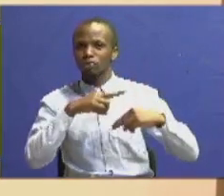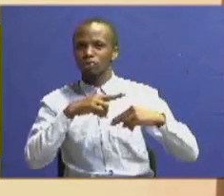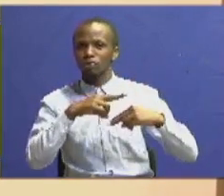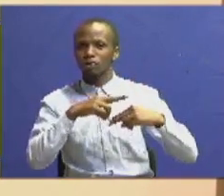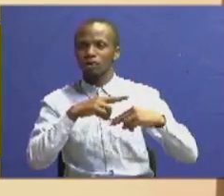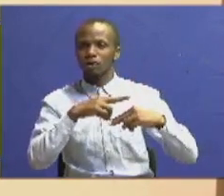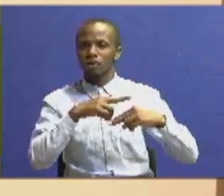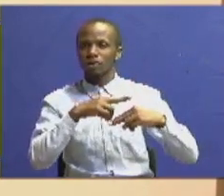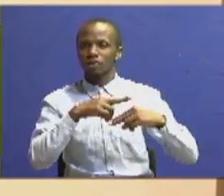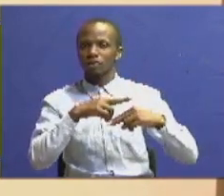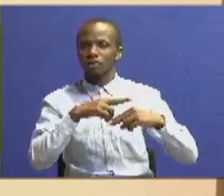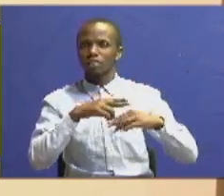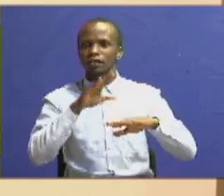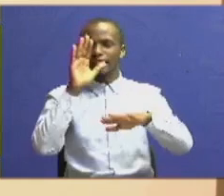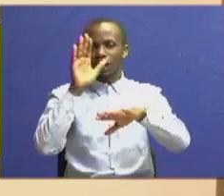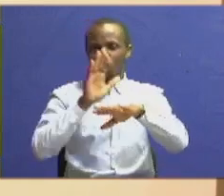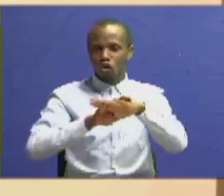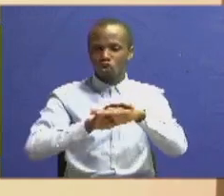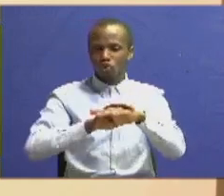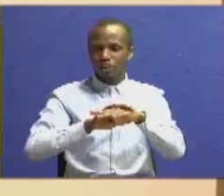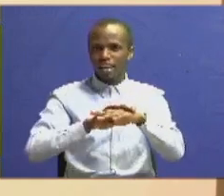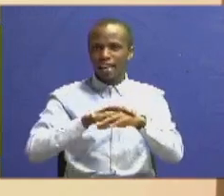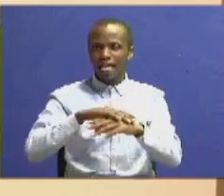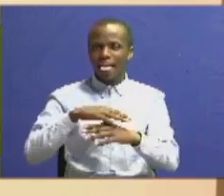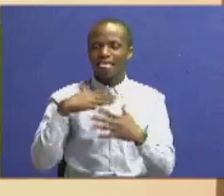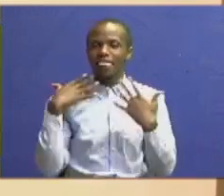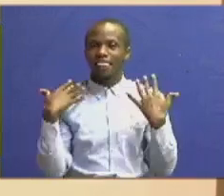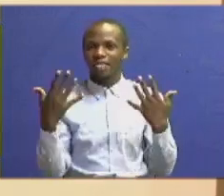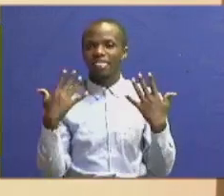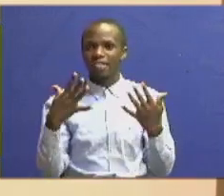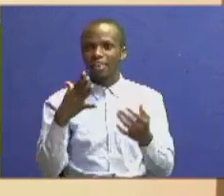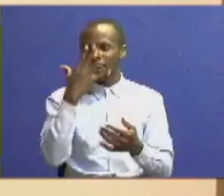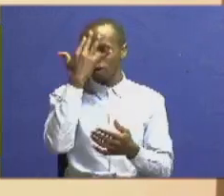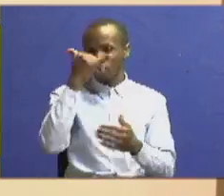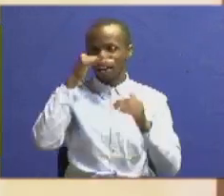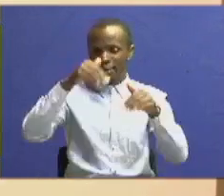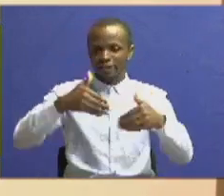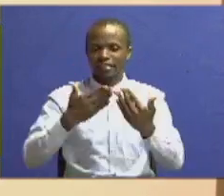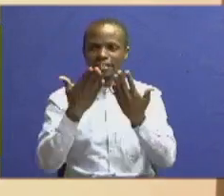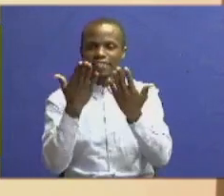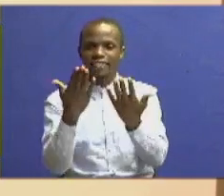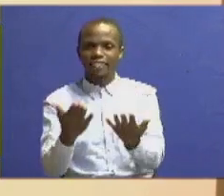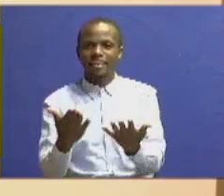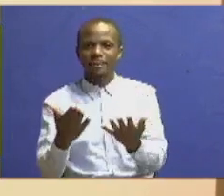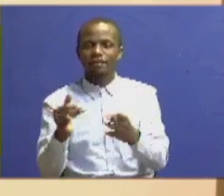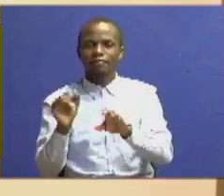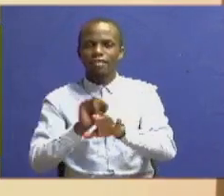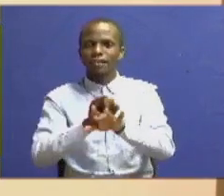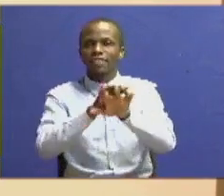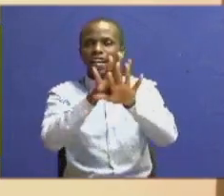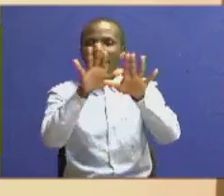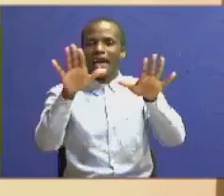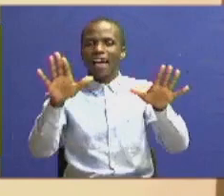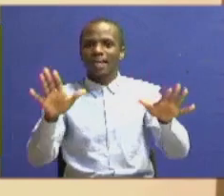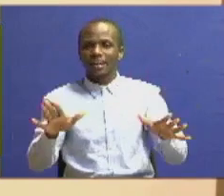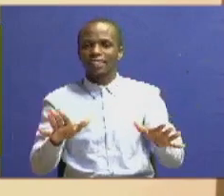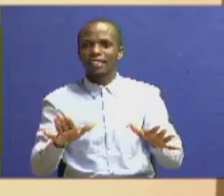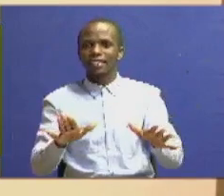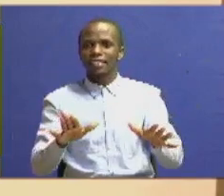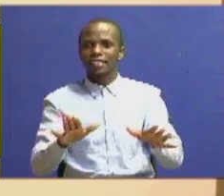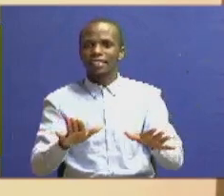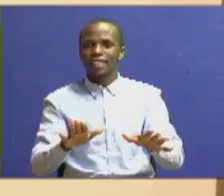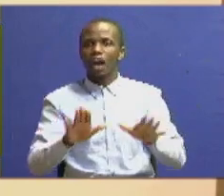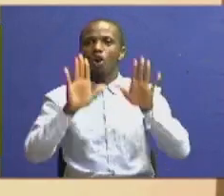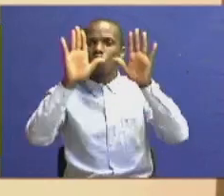absolutely critical that we deliver a rally like no other for